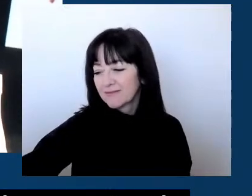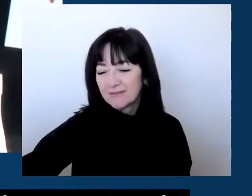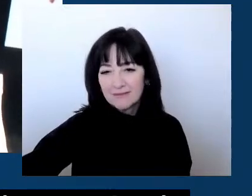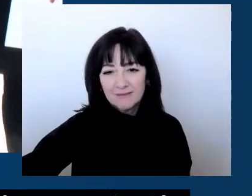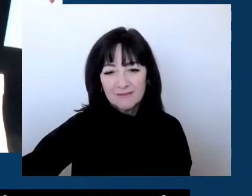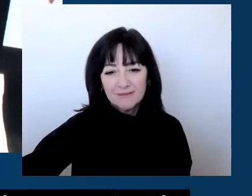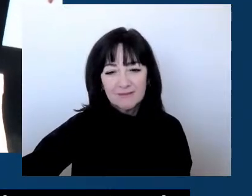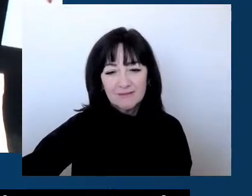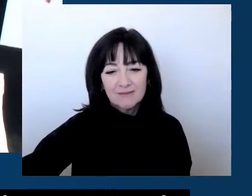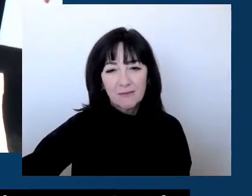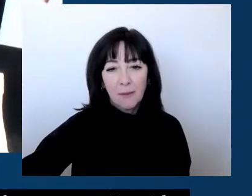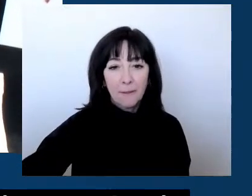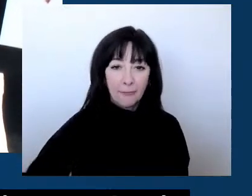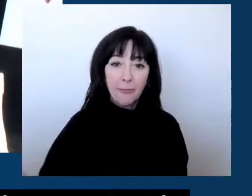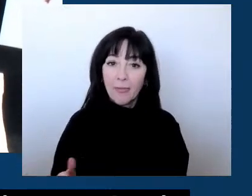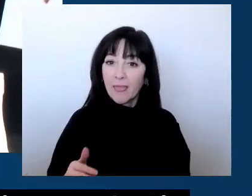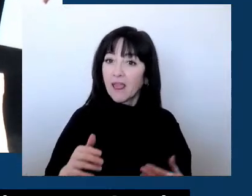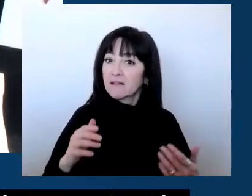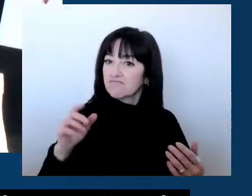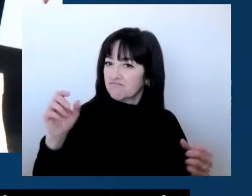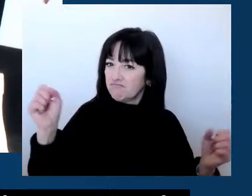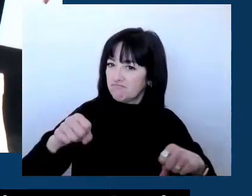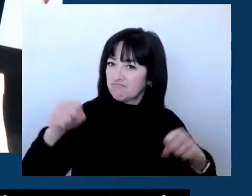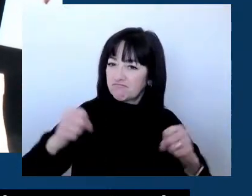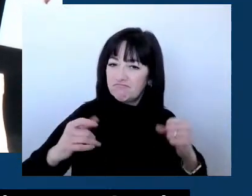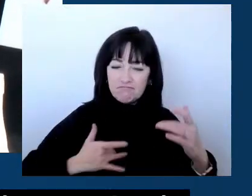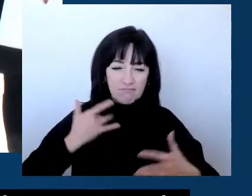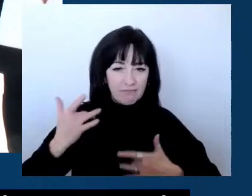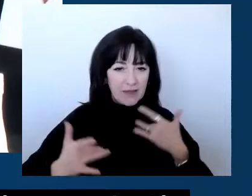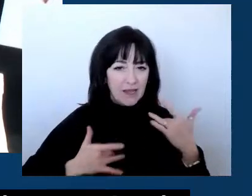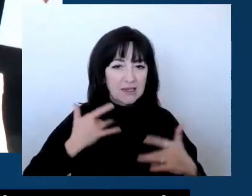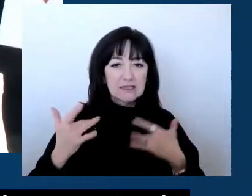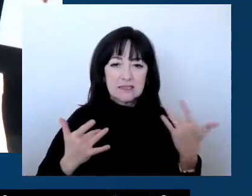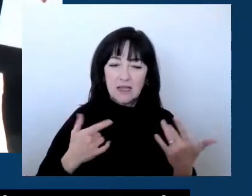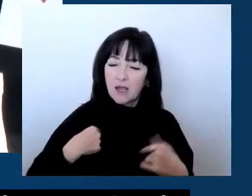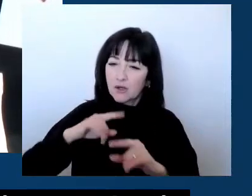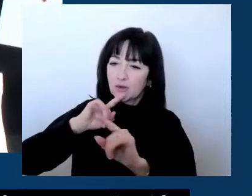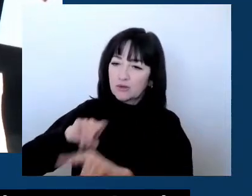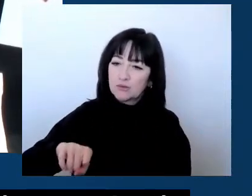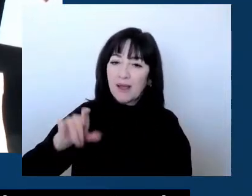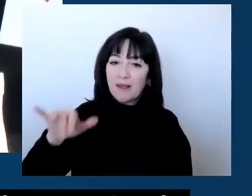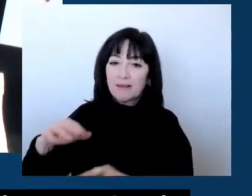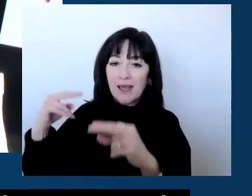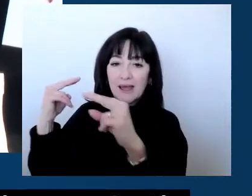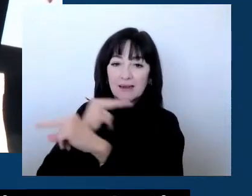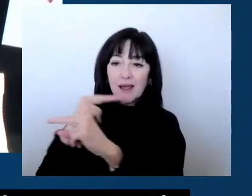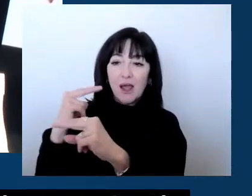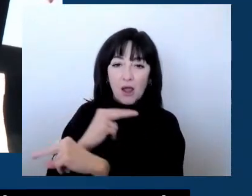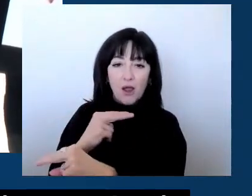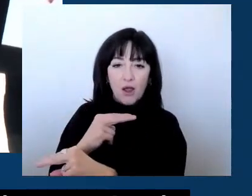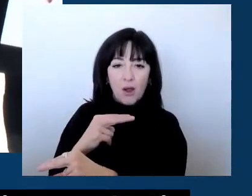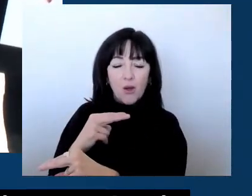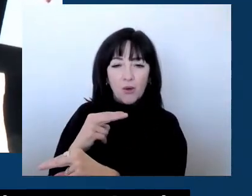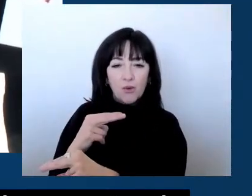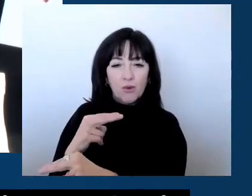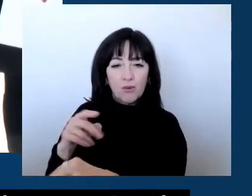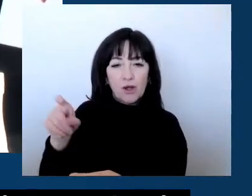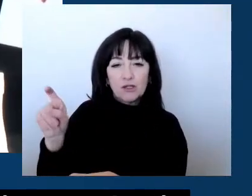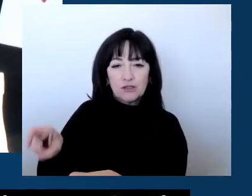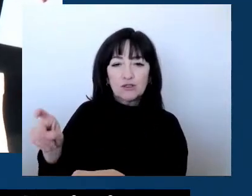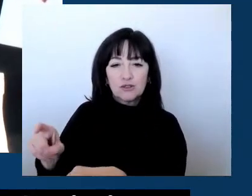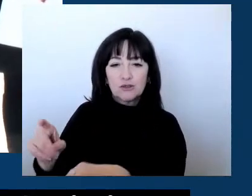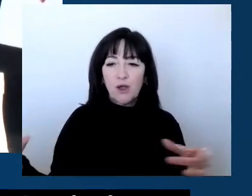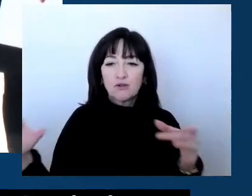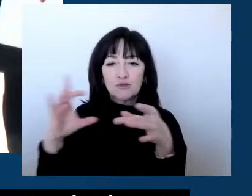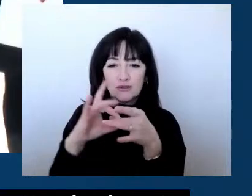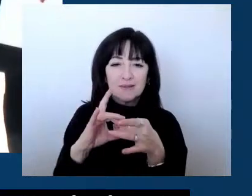So we're very excited about the opportunity to respond where a piece of highway infrastructure that was meant to connect also winds up sometimes serving to